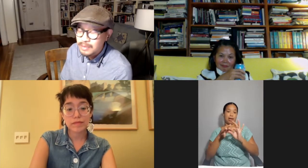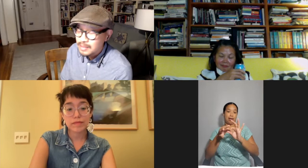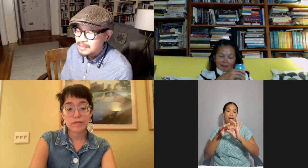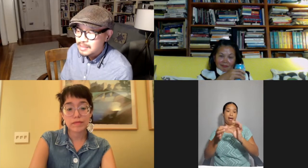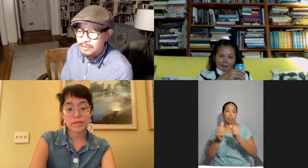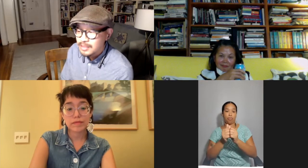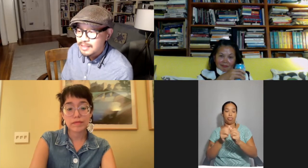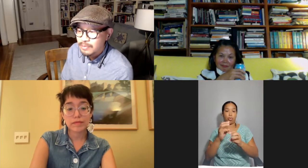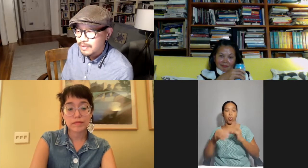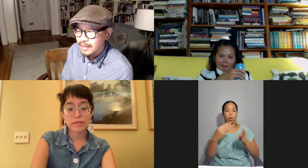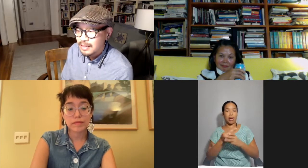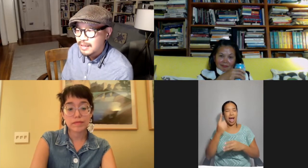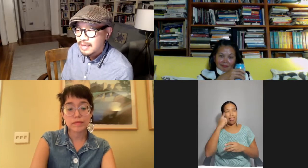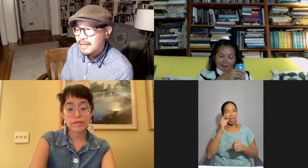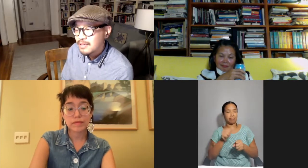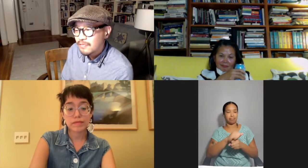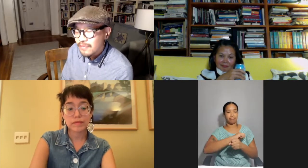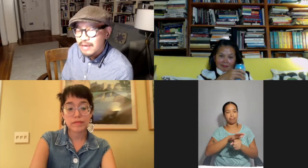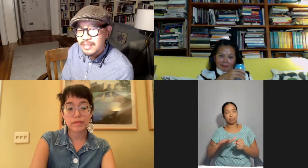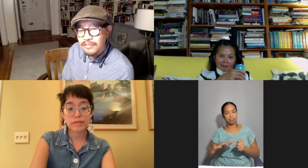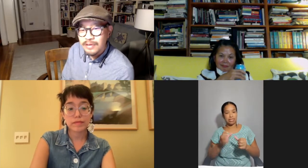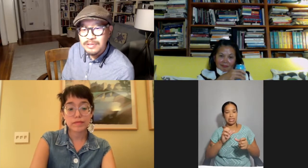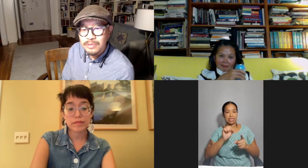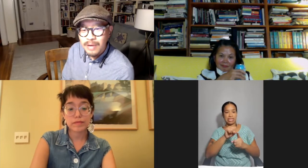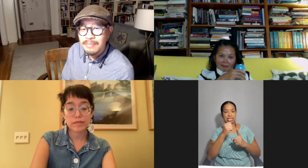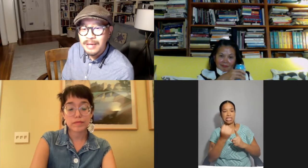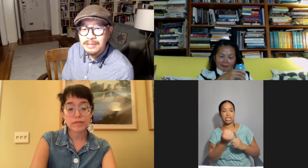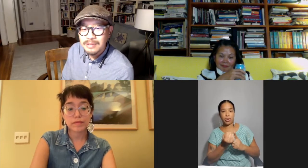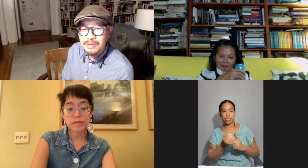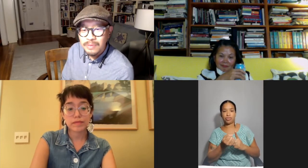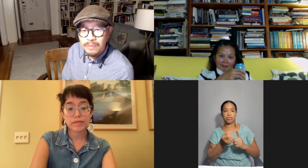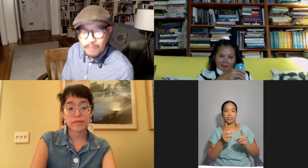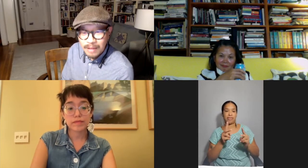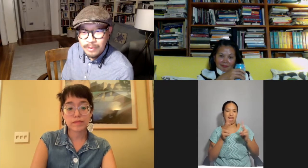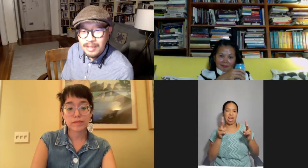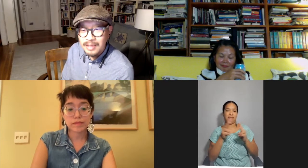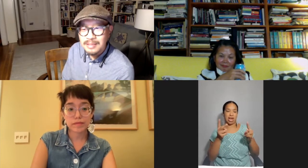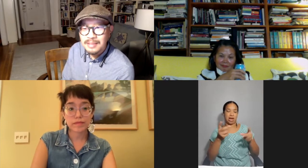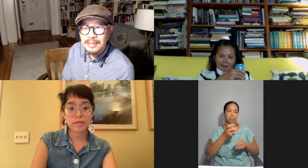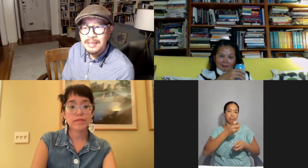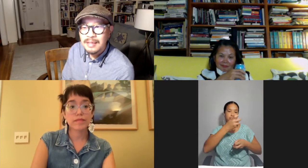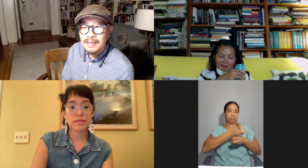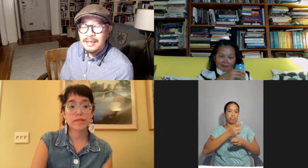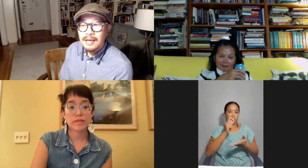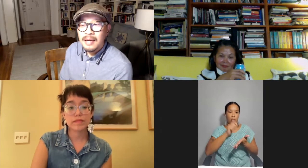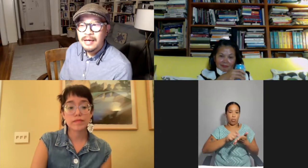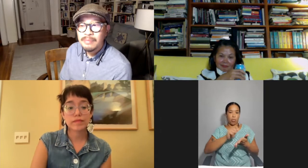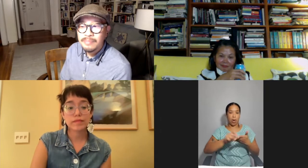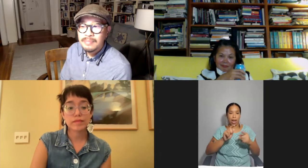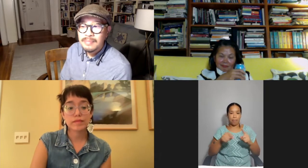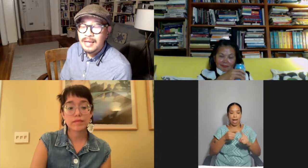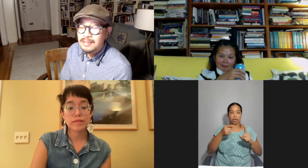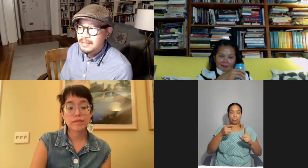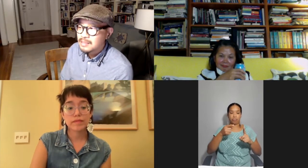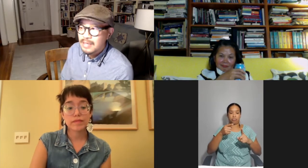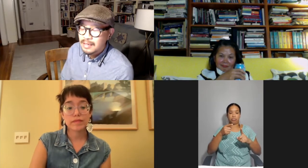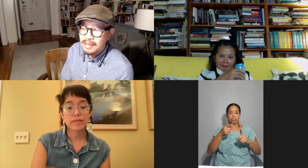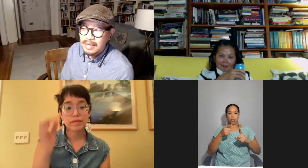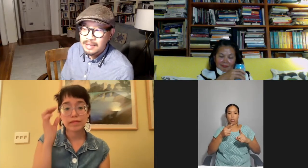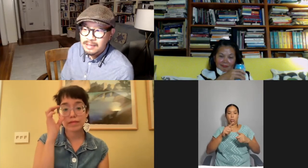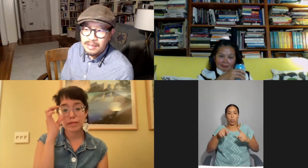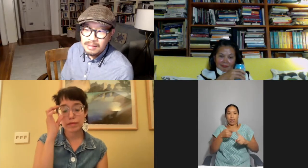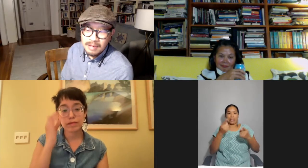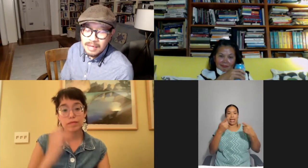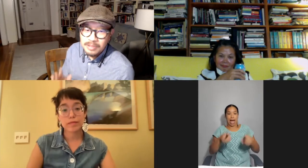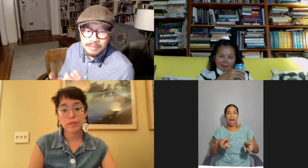this situation that we're in, is very difficult to write about while we're in it. I took a shot